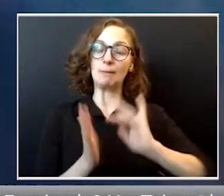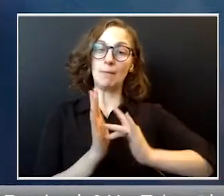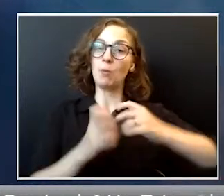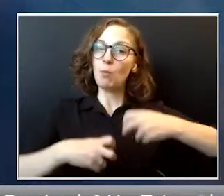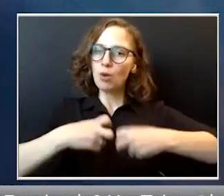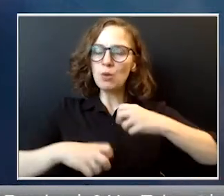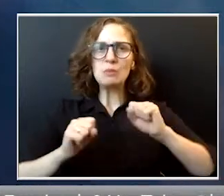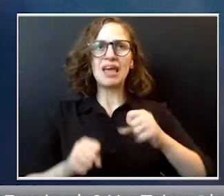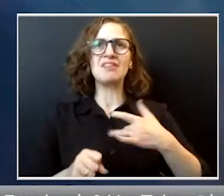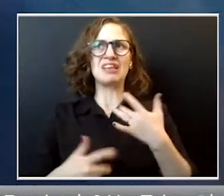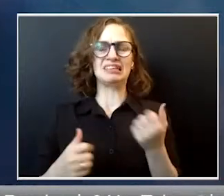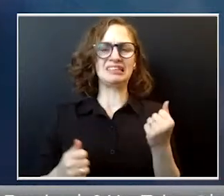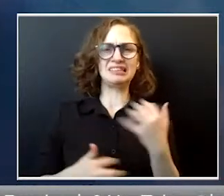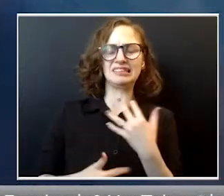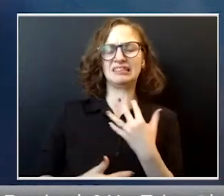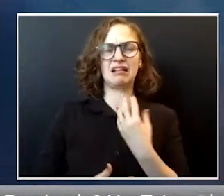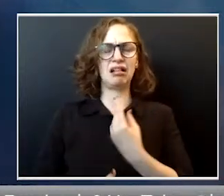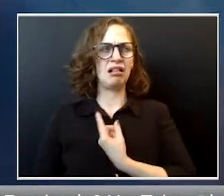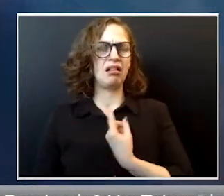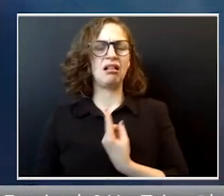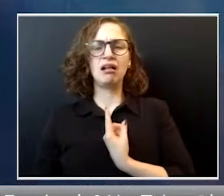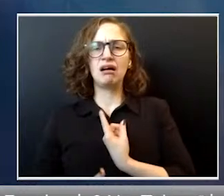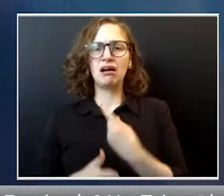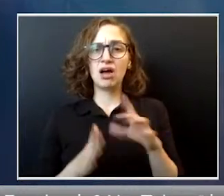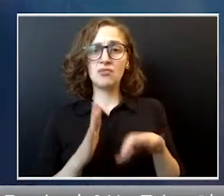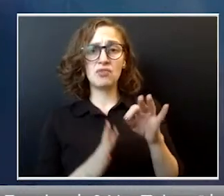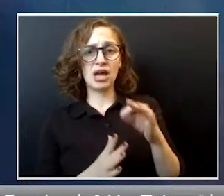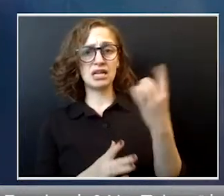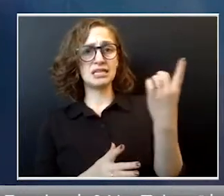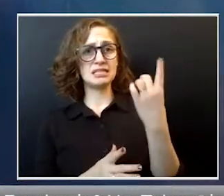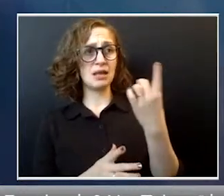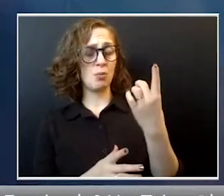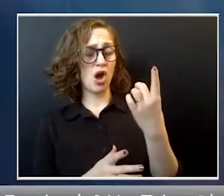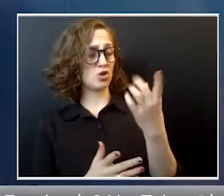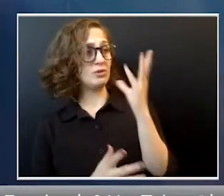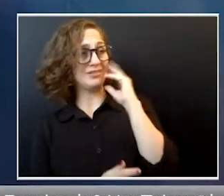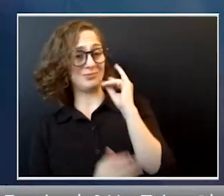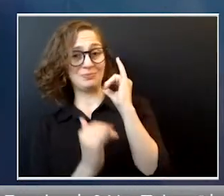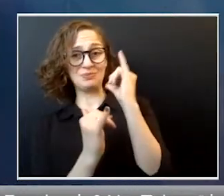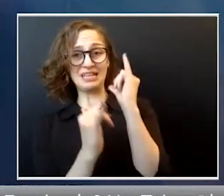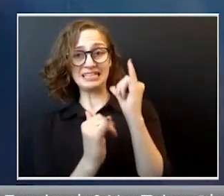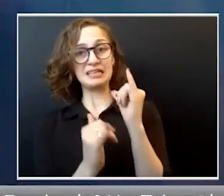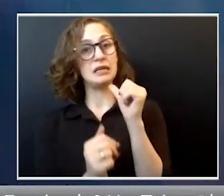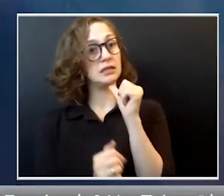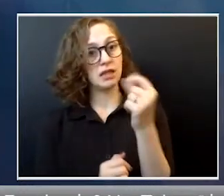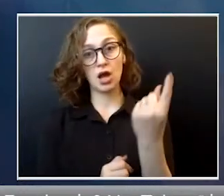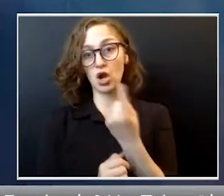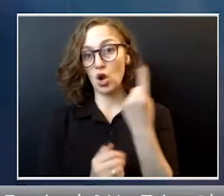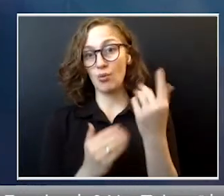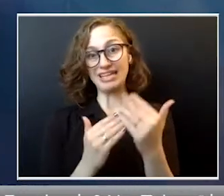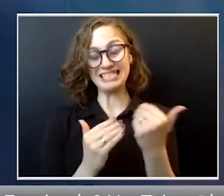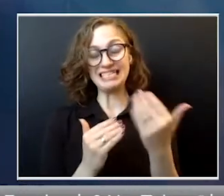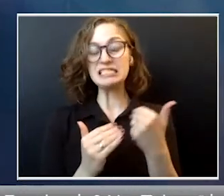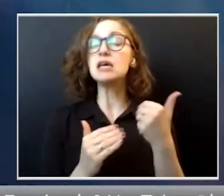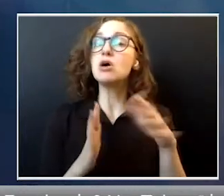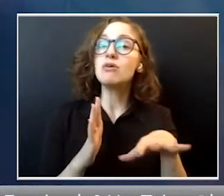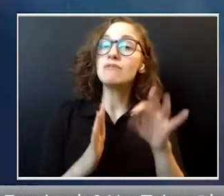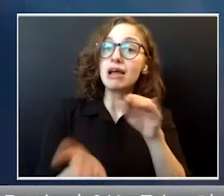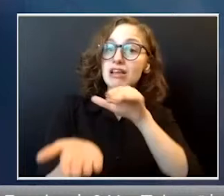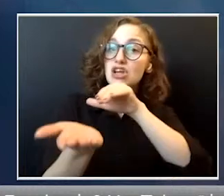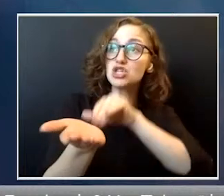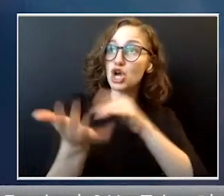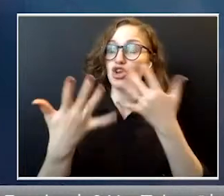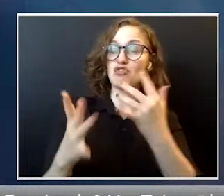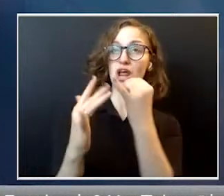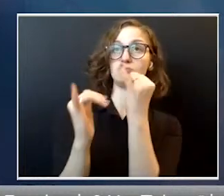and finding someone who's been there isn't always easy. In fact, finding a doctor who's been through the exact same thing